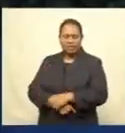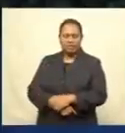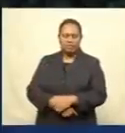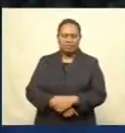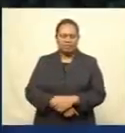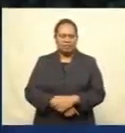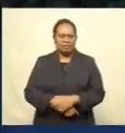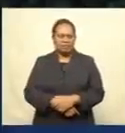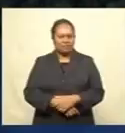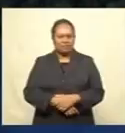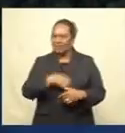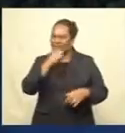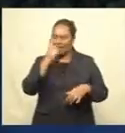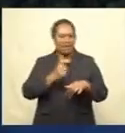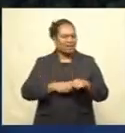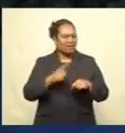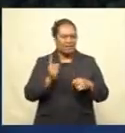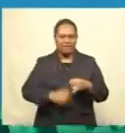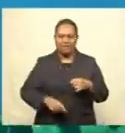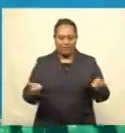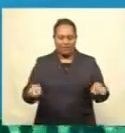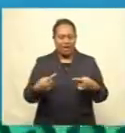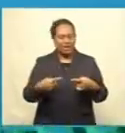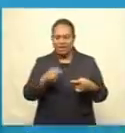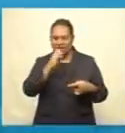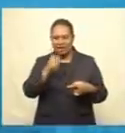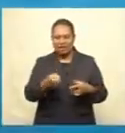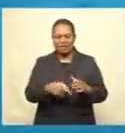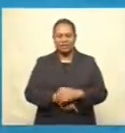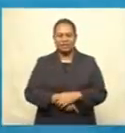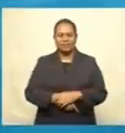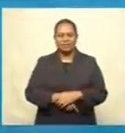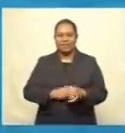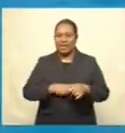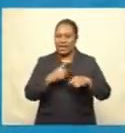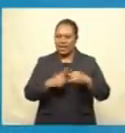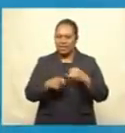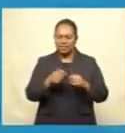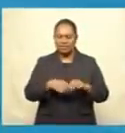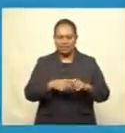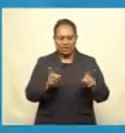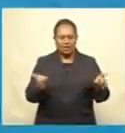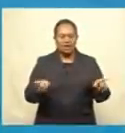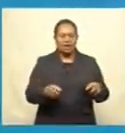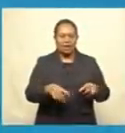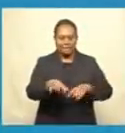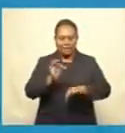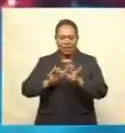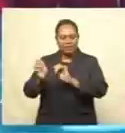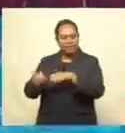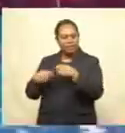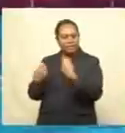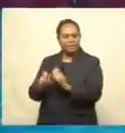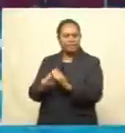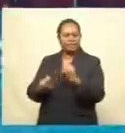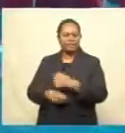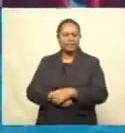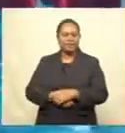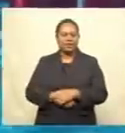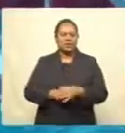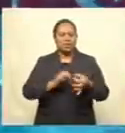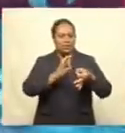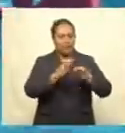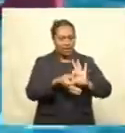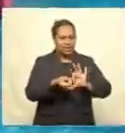It won't be finalized until after the selection justification committee for Team Fiji and Fesanok will go